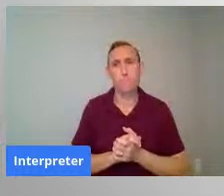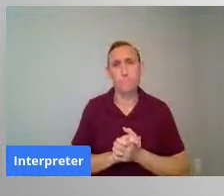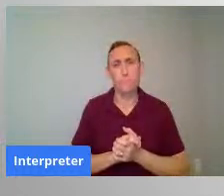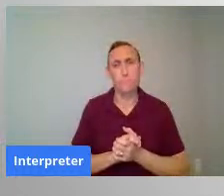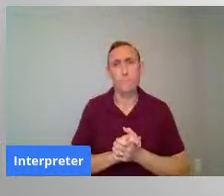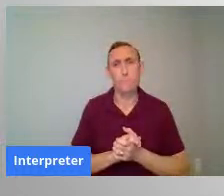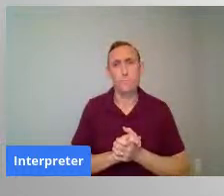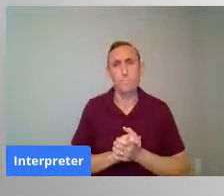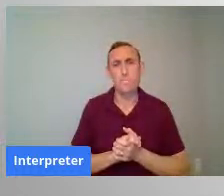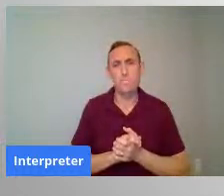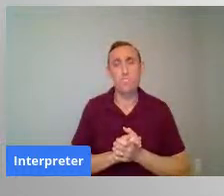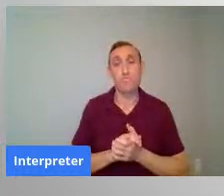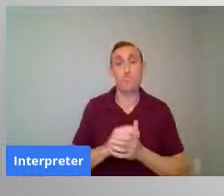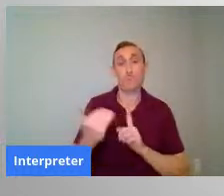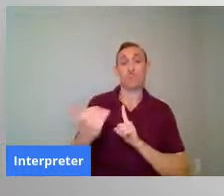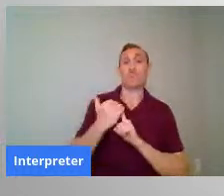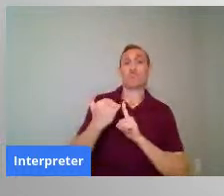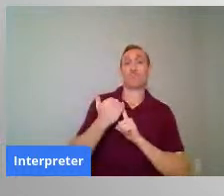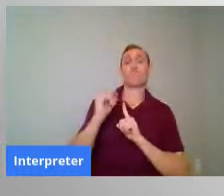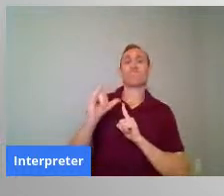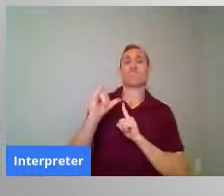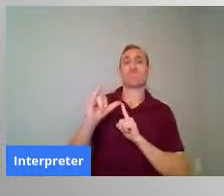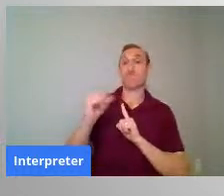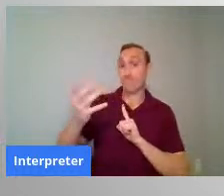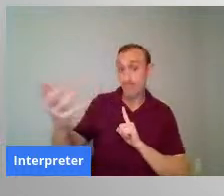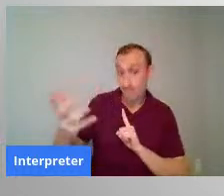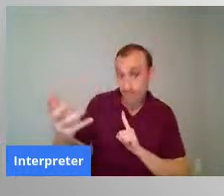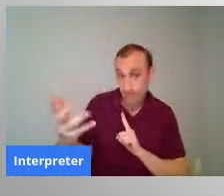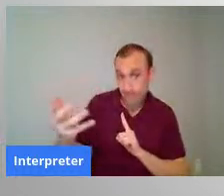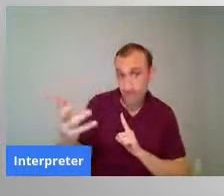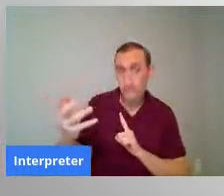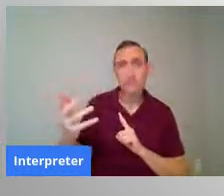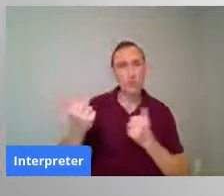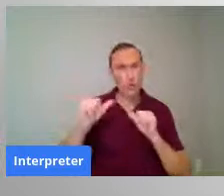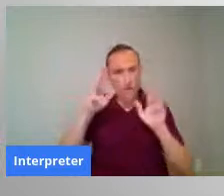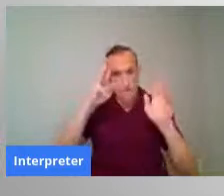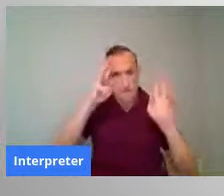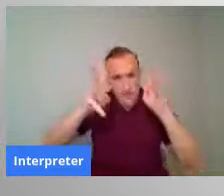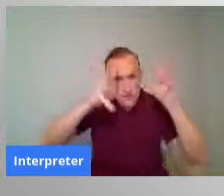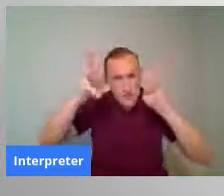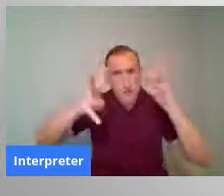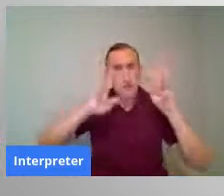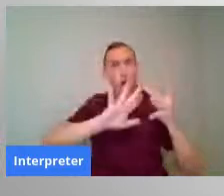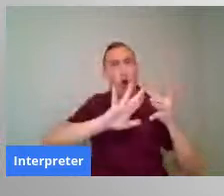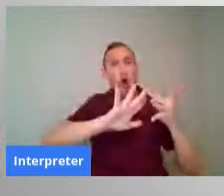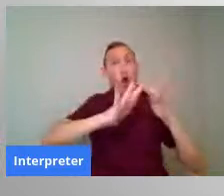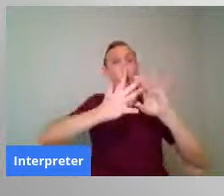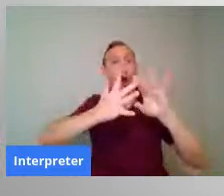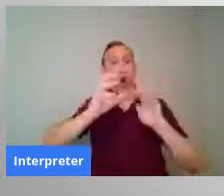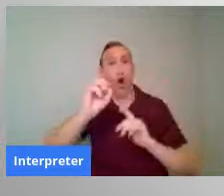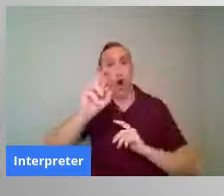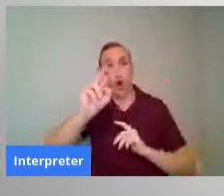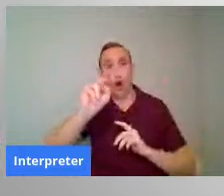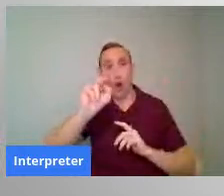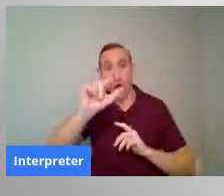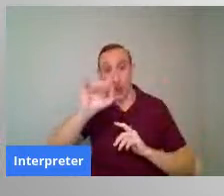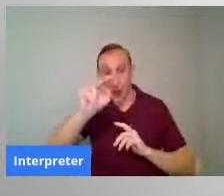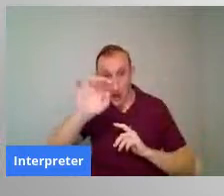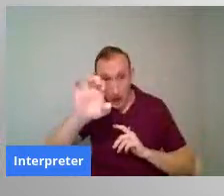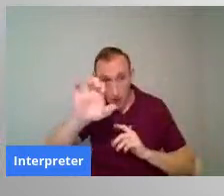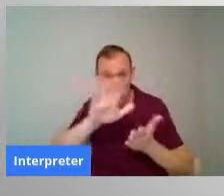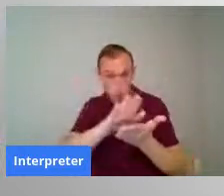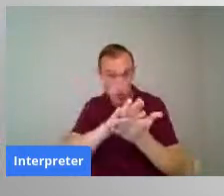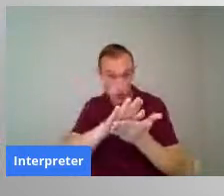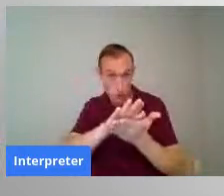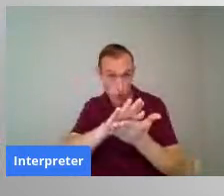with really building out a real online school. Not that all of our students would be interested in online school, but we